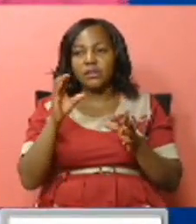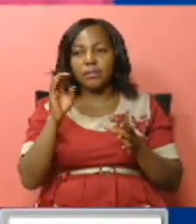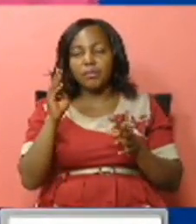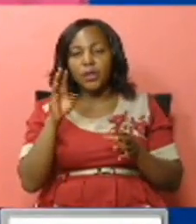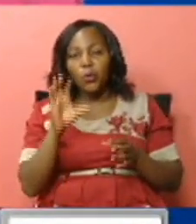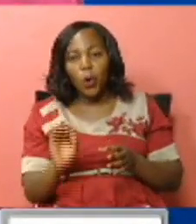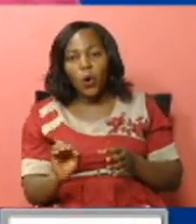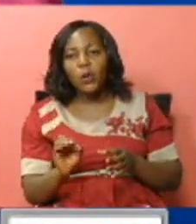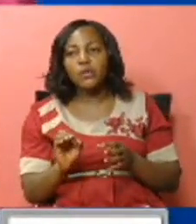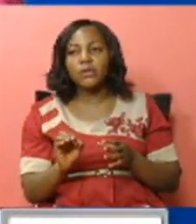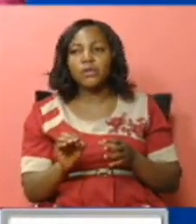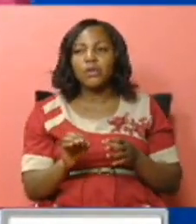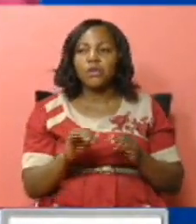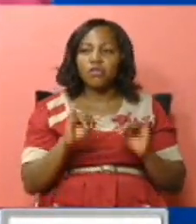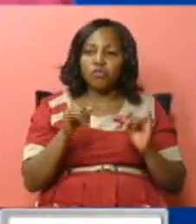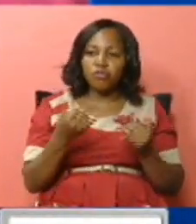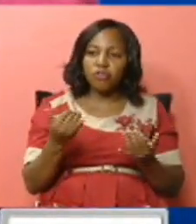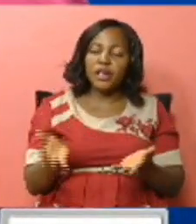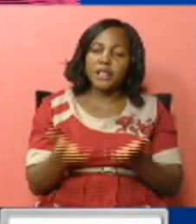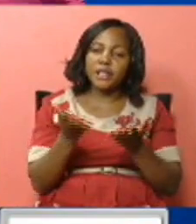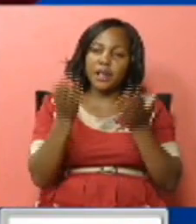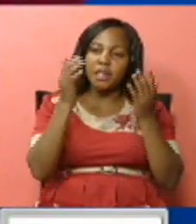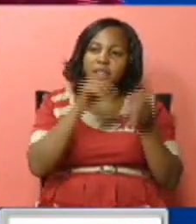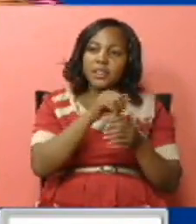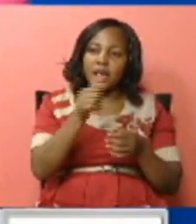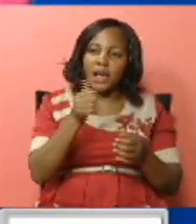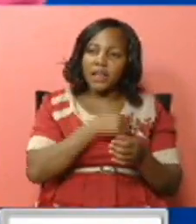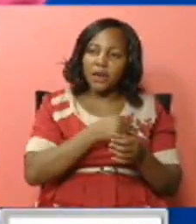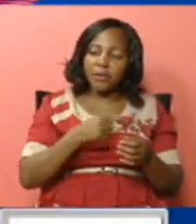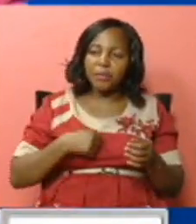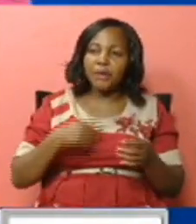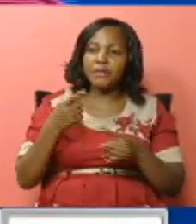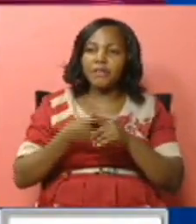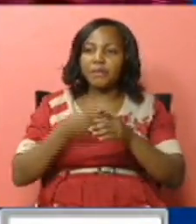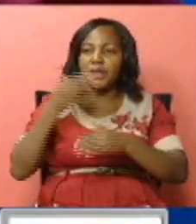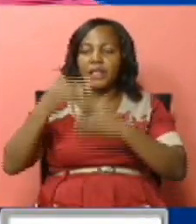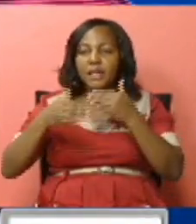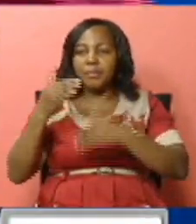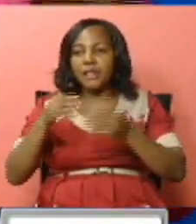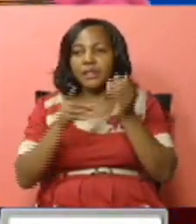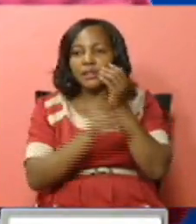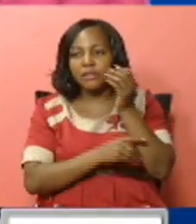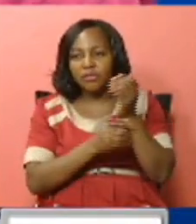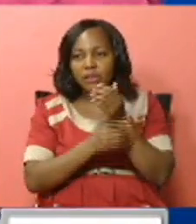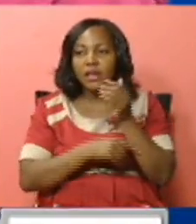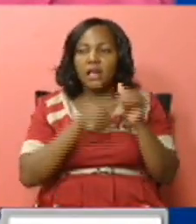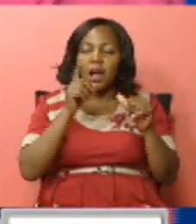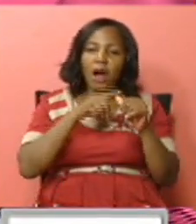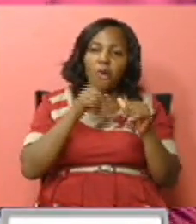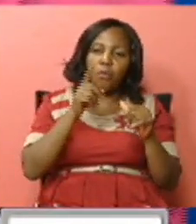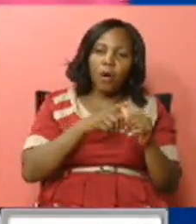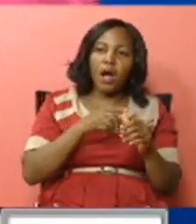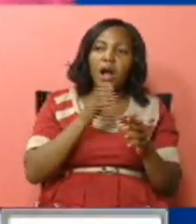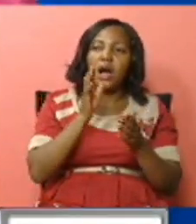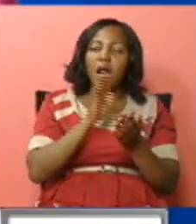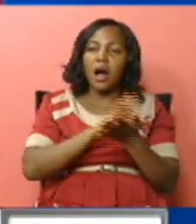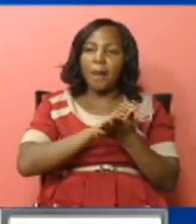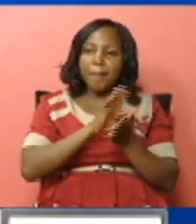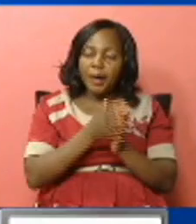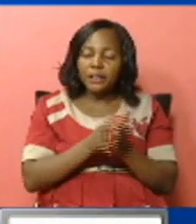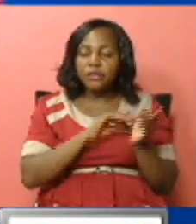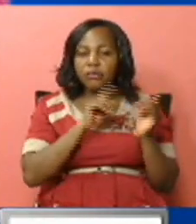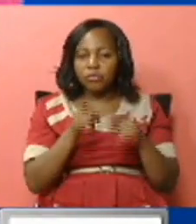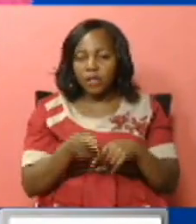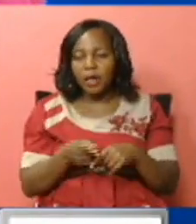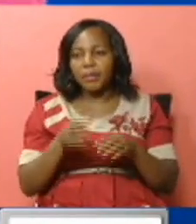community-based organizations to encourage their other people from the neighboring districts in Apa, in Lamor, to come and speak, but also to